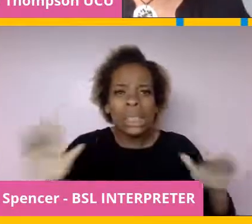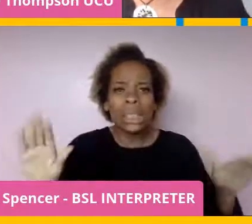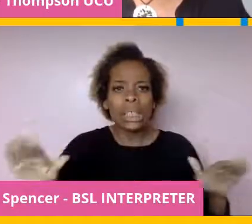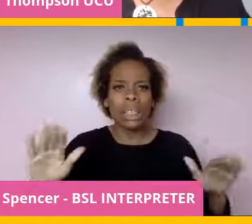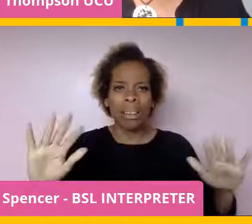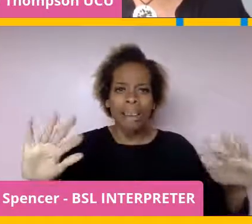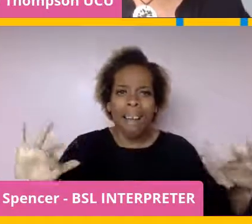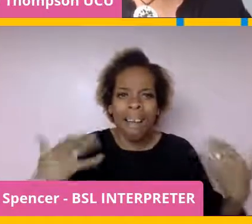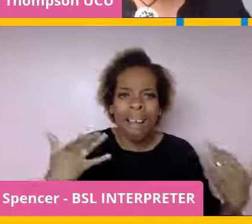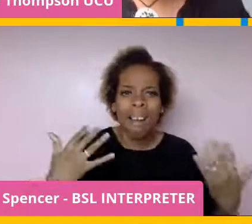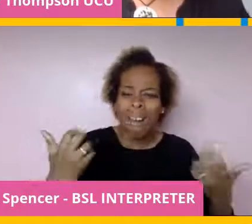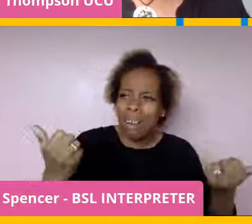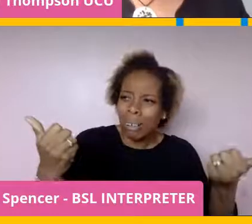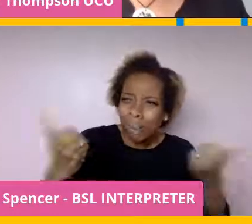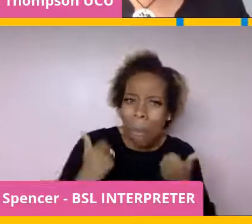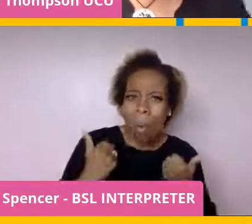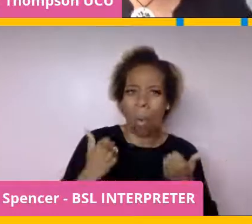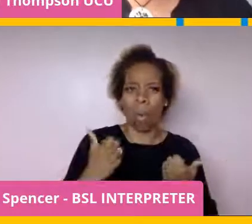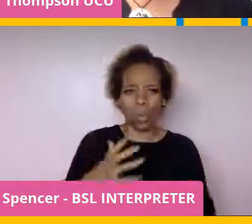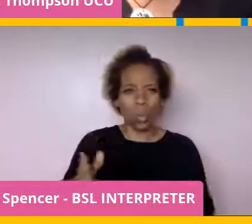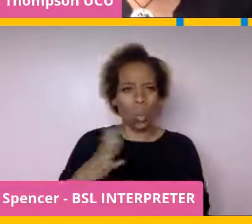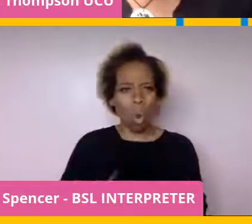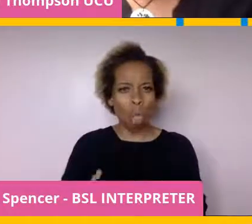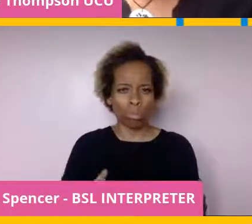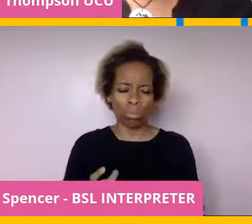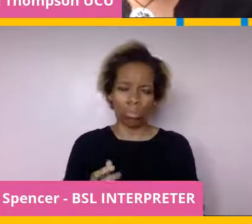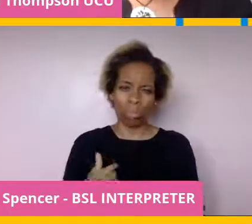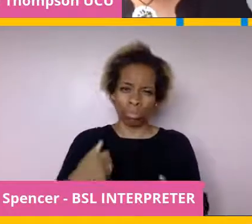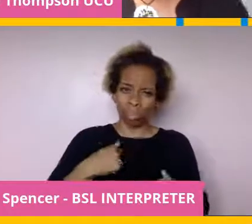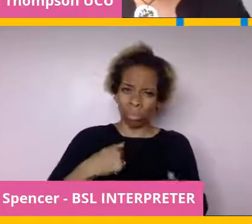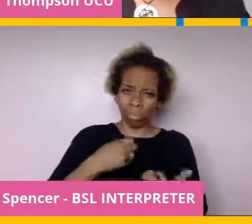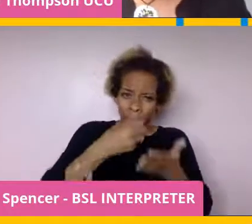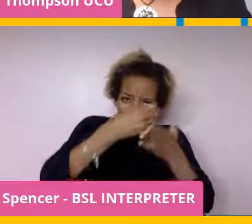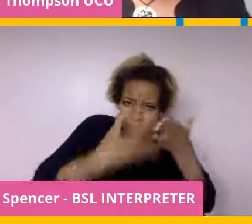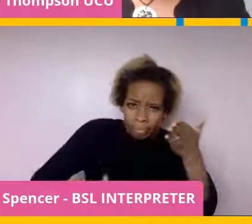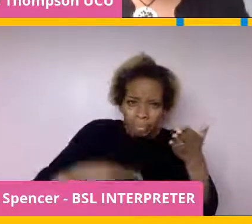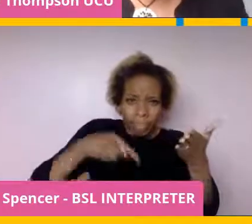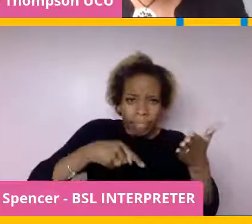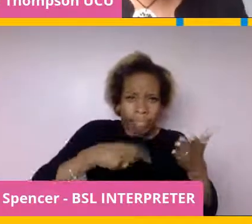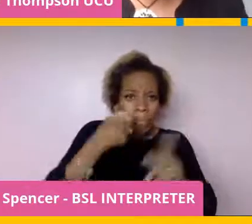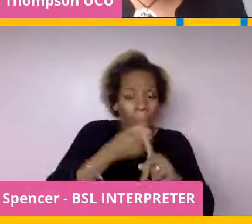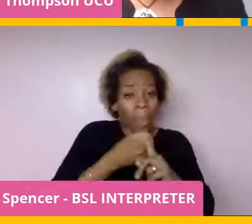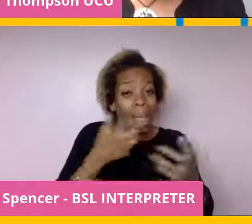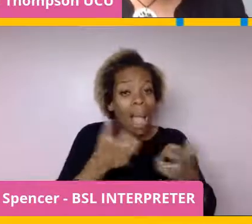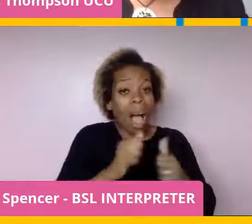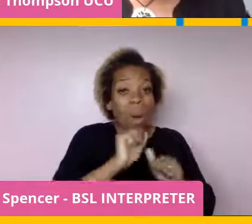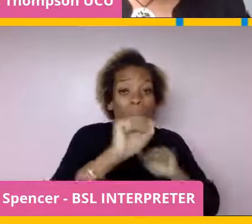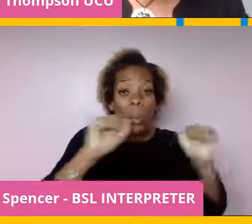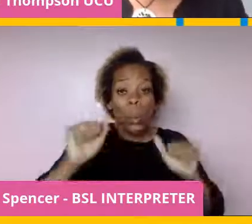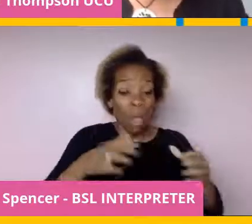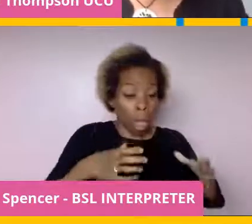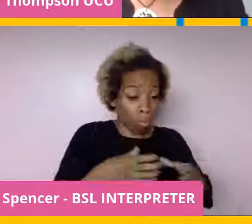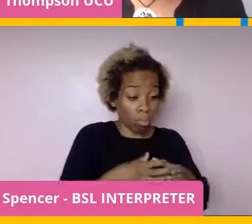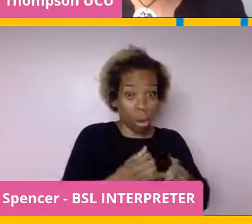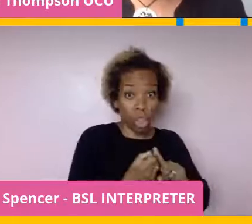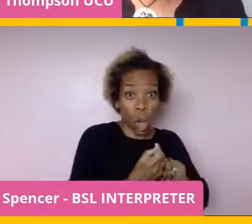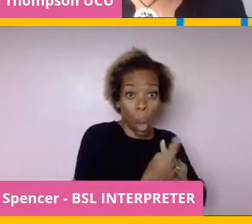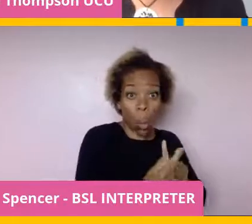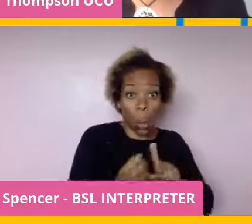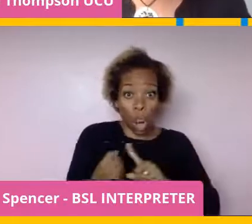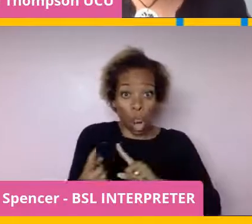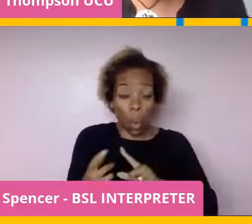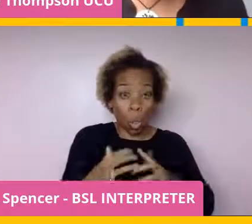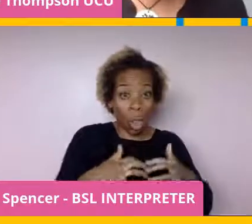support for the campaigns locally. And there's lots and lots of information in the campaign on how branches can get that local campaign. And as Anthony said, make those